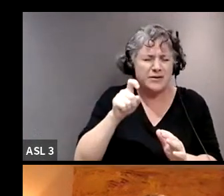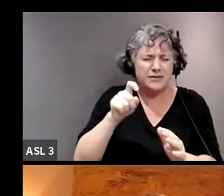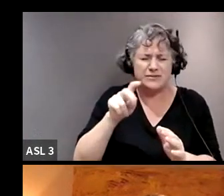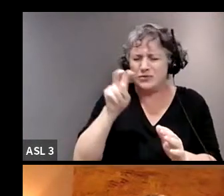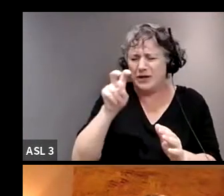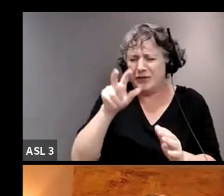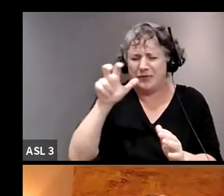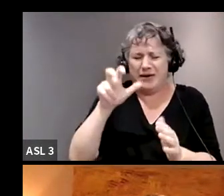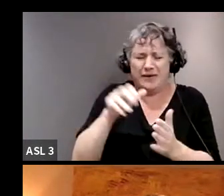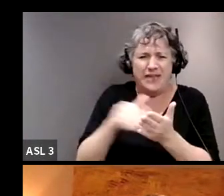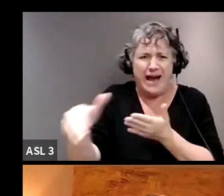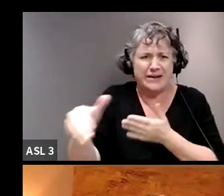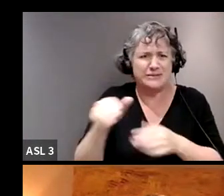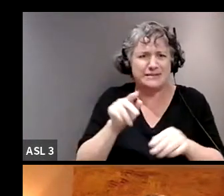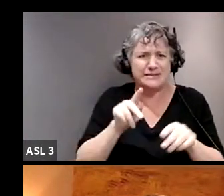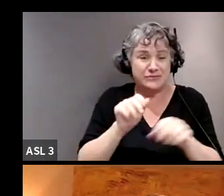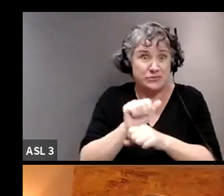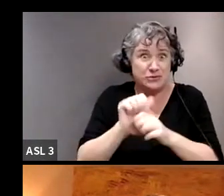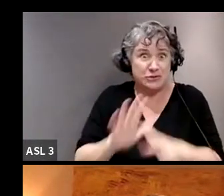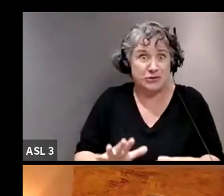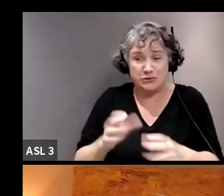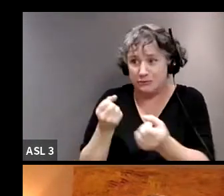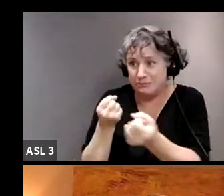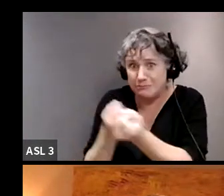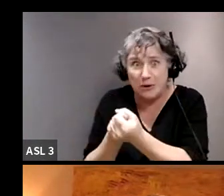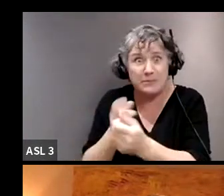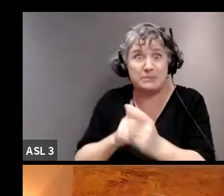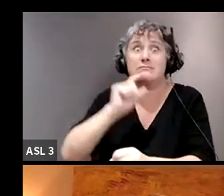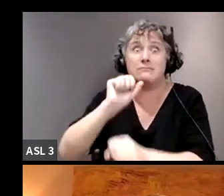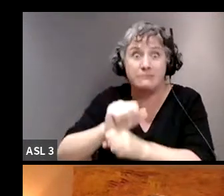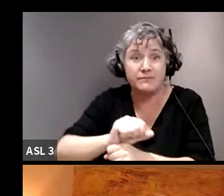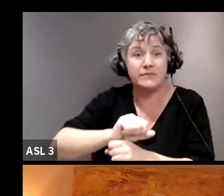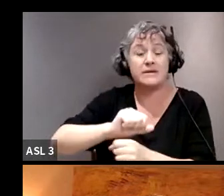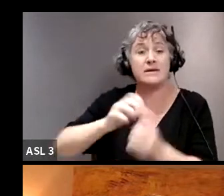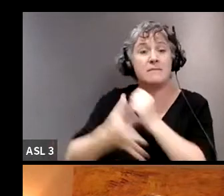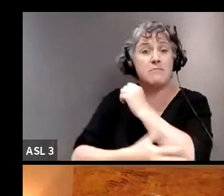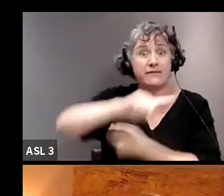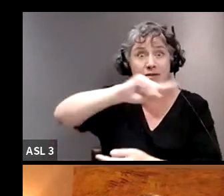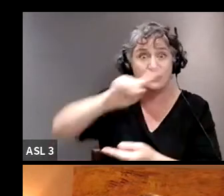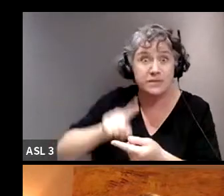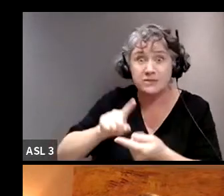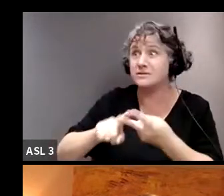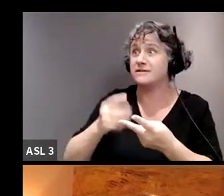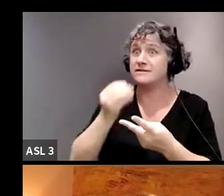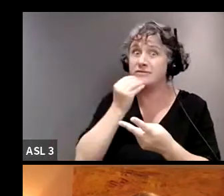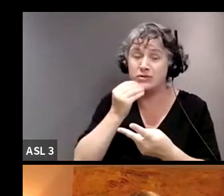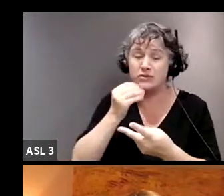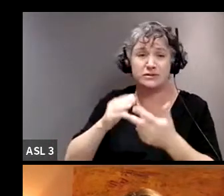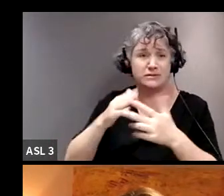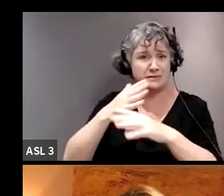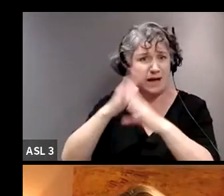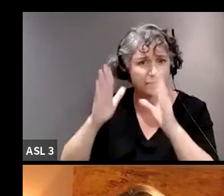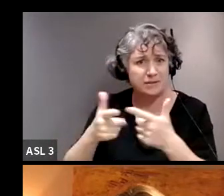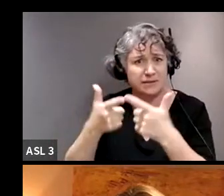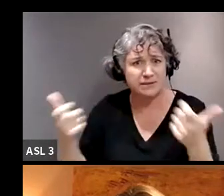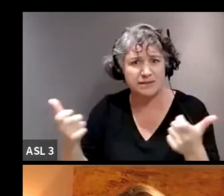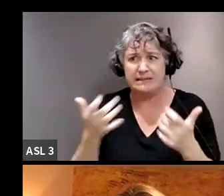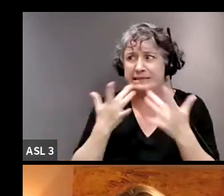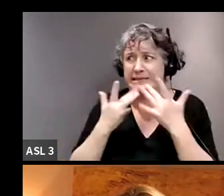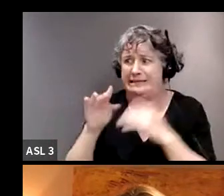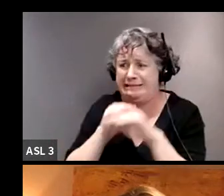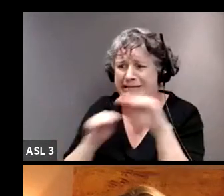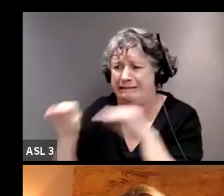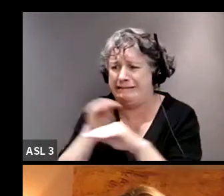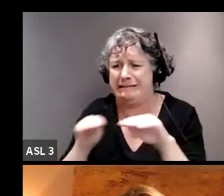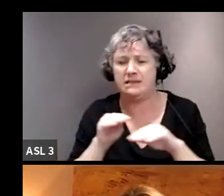work to help address mental health crises food insecurity and poverty reduction would be scraping over a meager paltry 27 million dollars while the ottawa